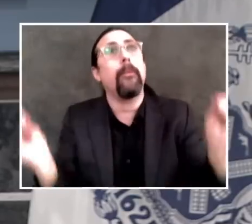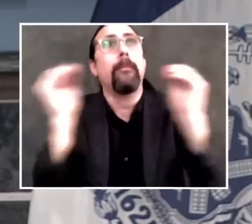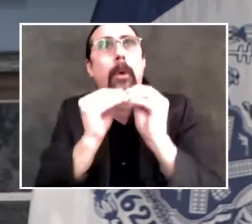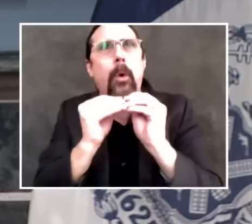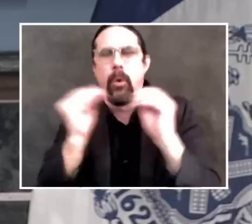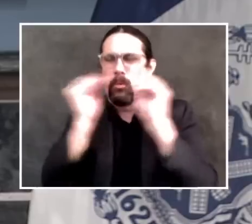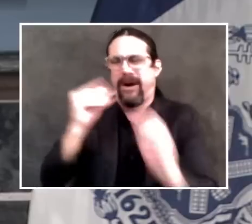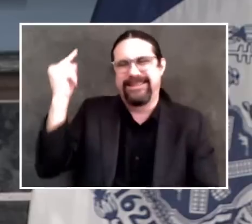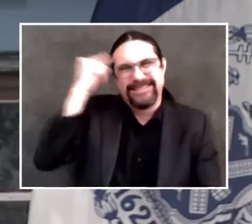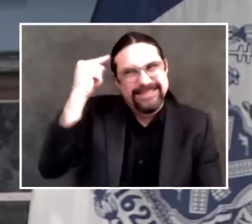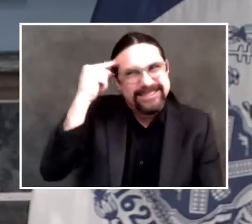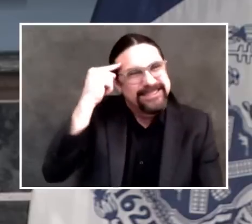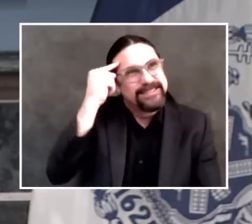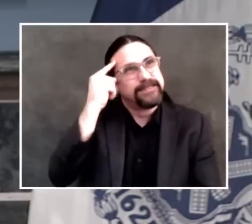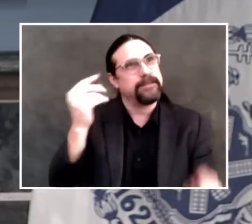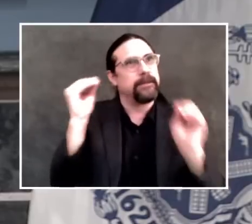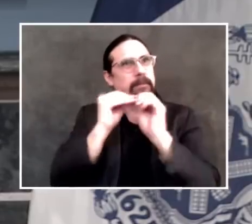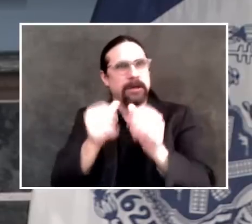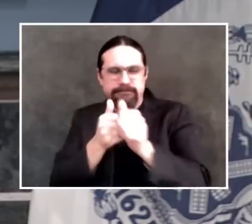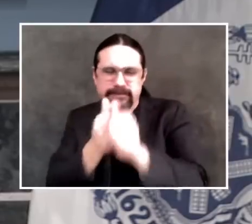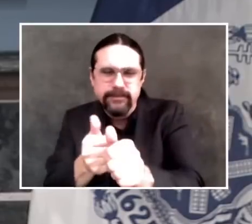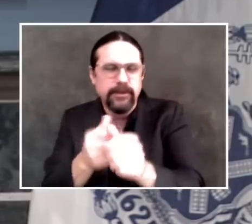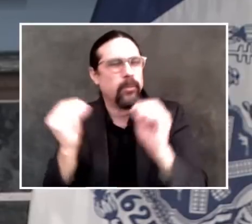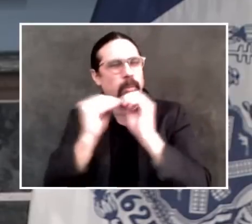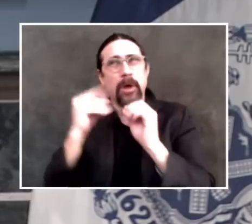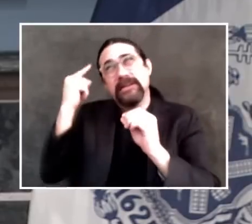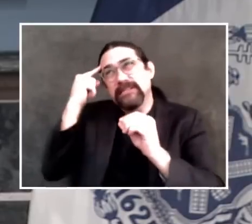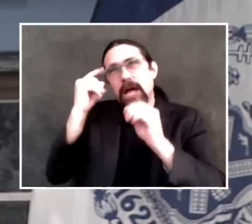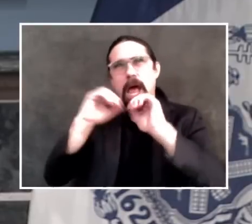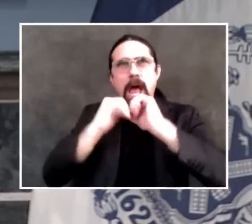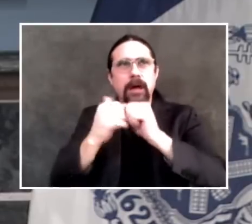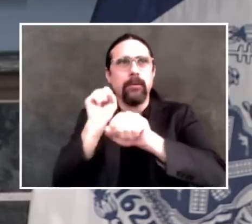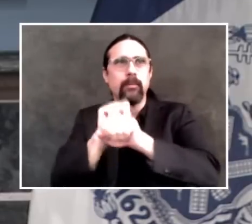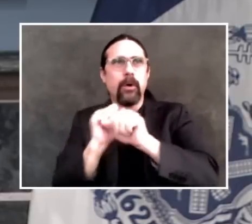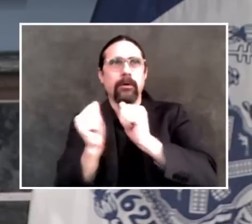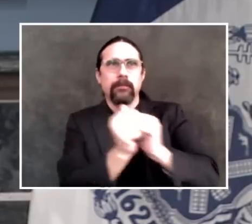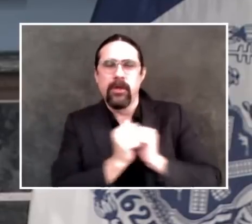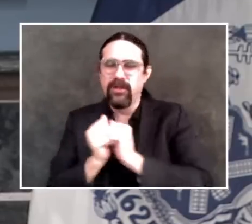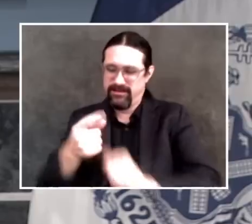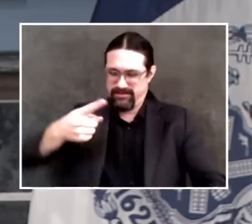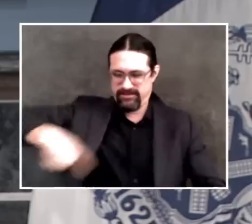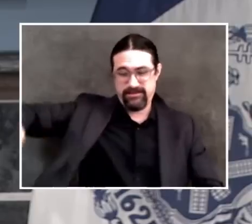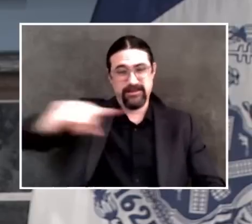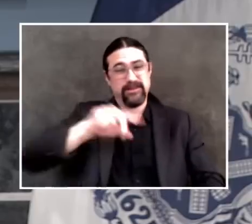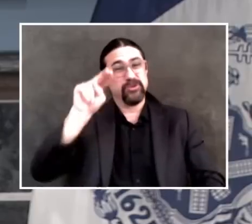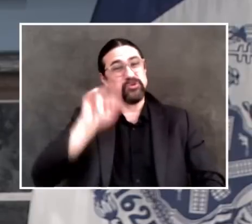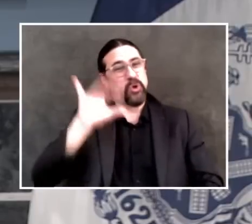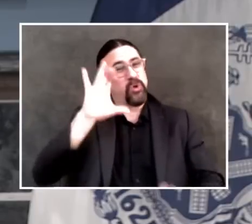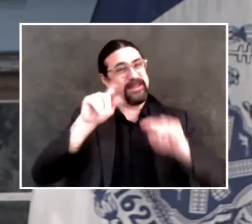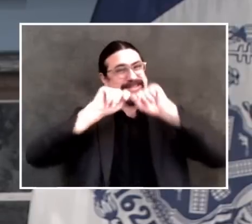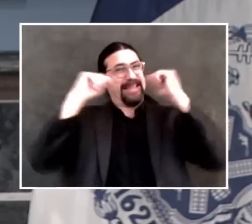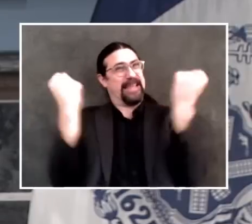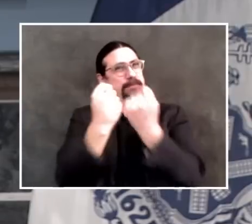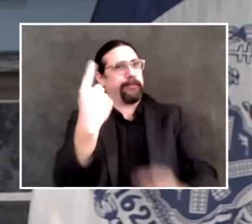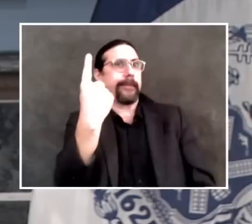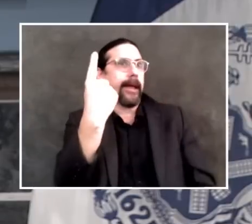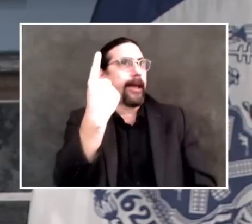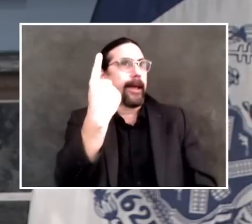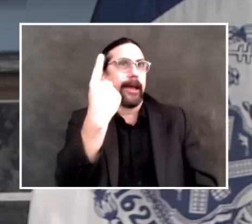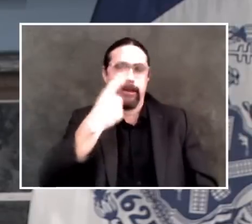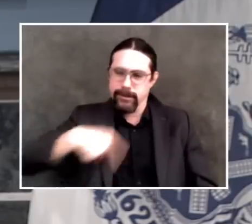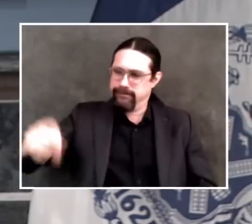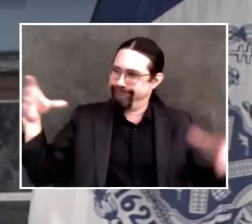it, and everyone has to help each other get better. We're one team. As New Yorkers, we are one team. Think about that for a